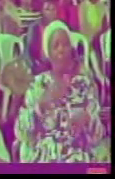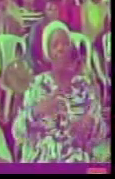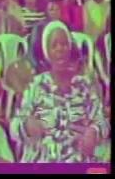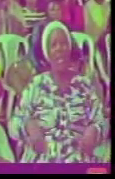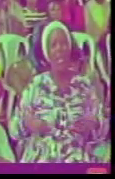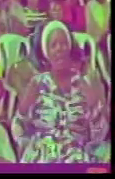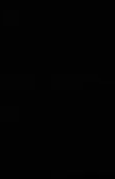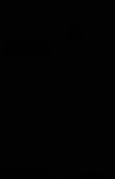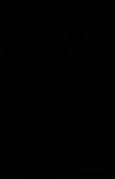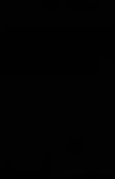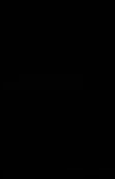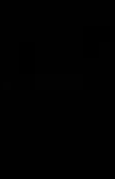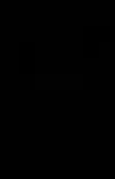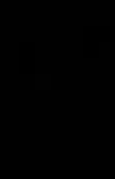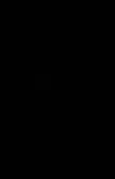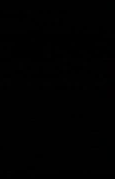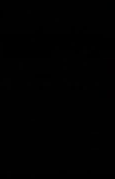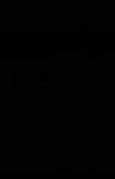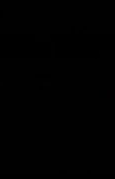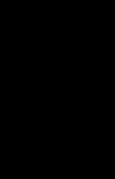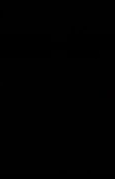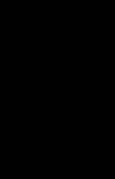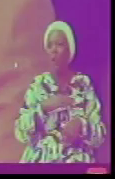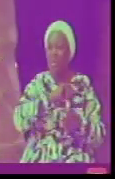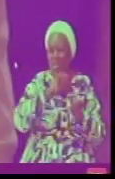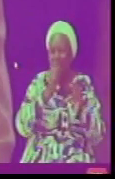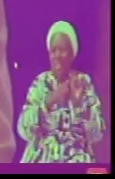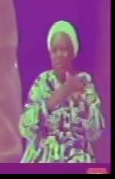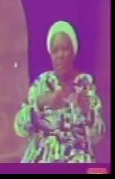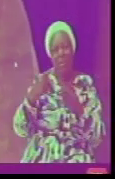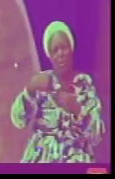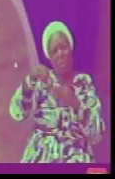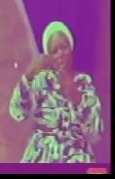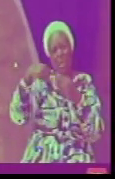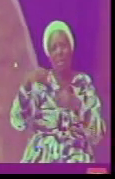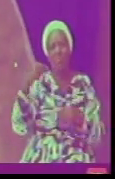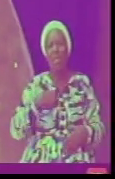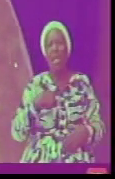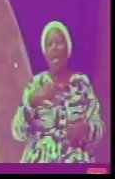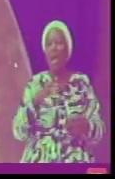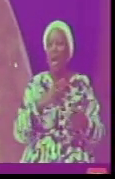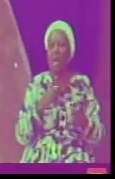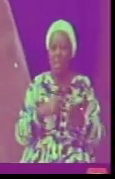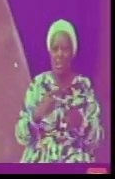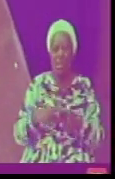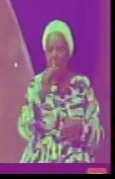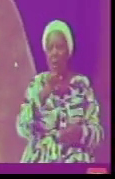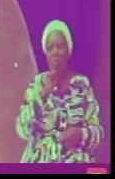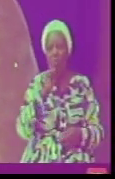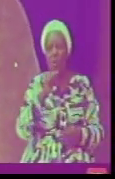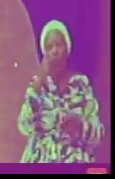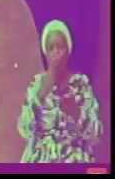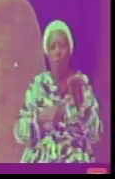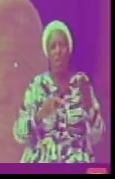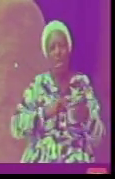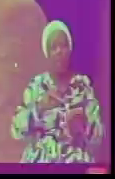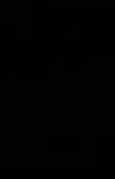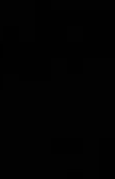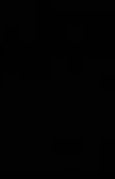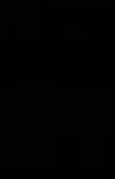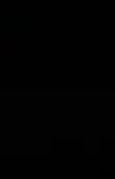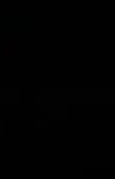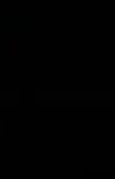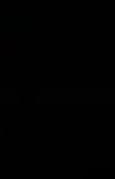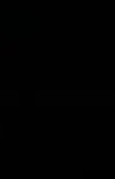came to Christ. He revived and rejuvenated my life, regenerated my life. And